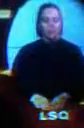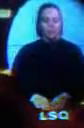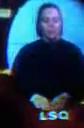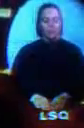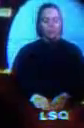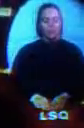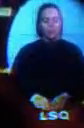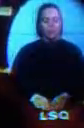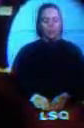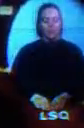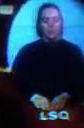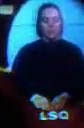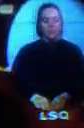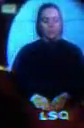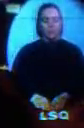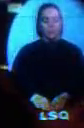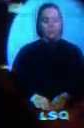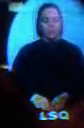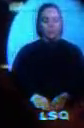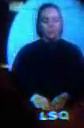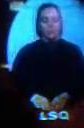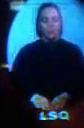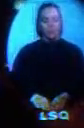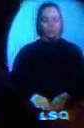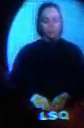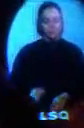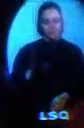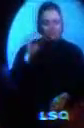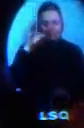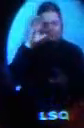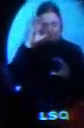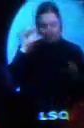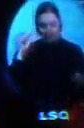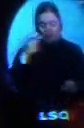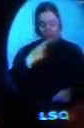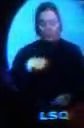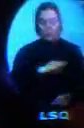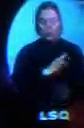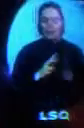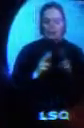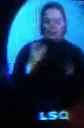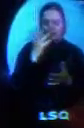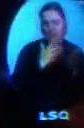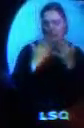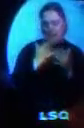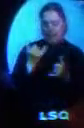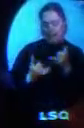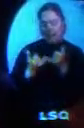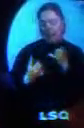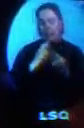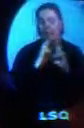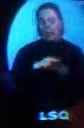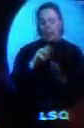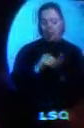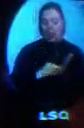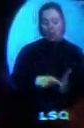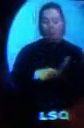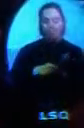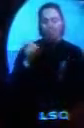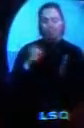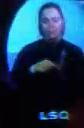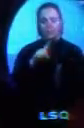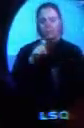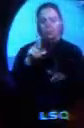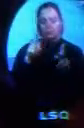Thank you very much, Mr. Speaker, and we are very concerned. The latest report indicates that 1,100 lives have